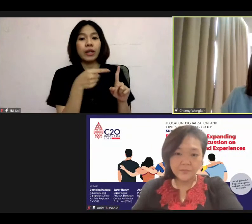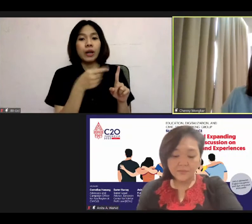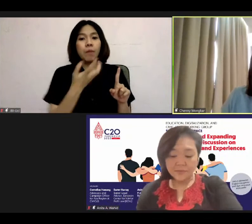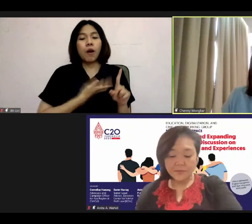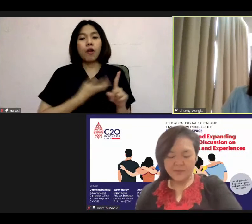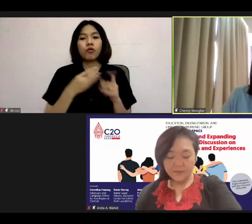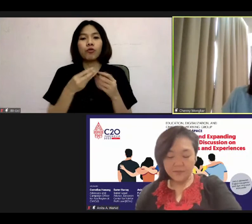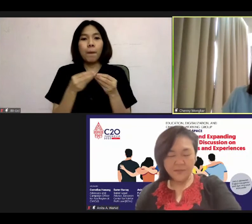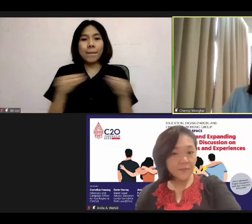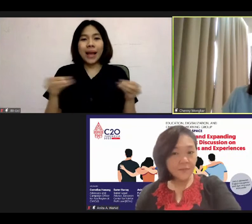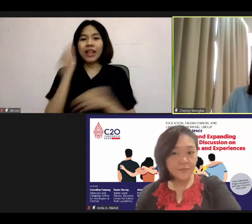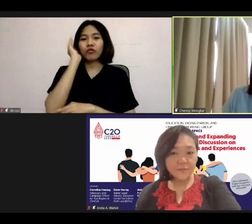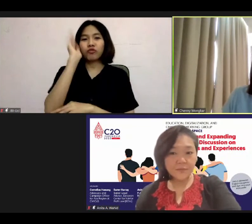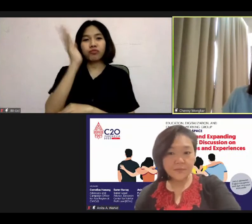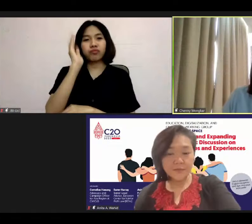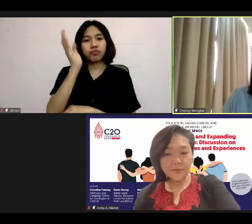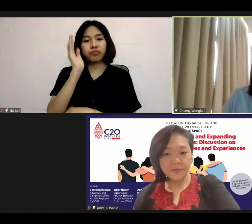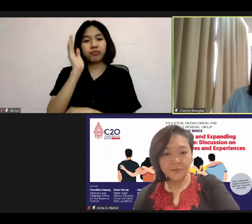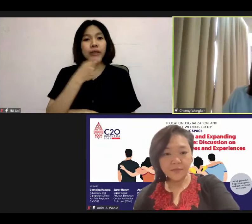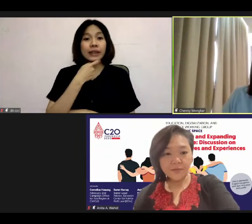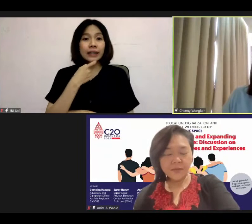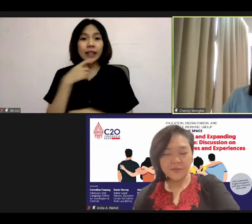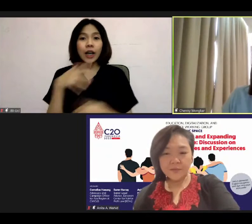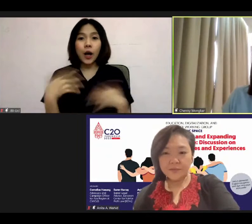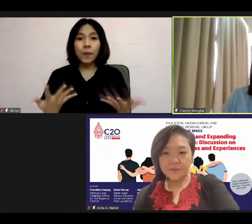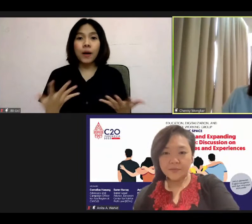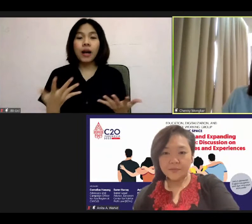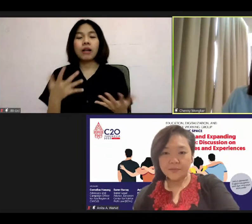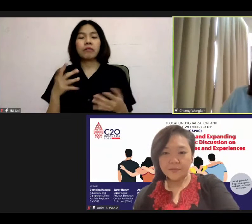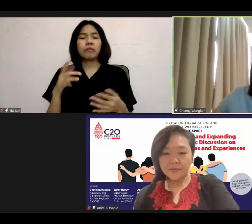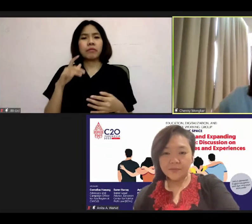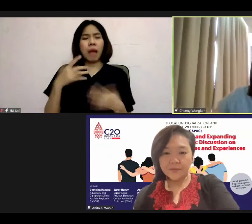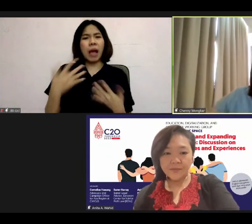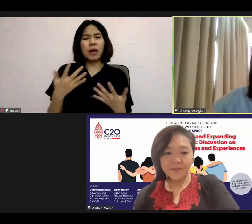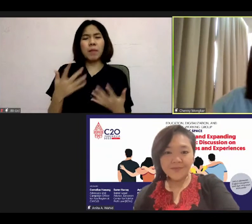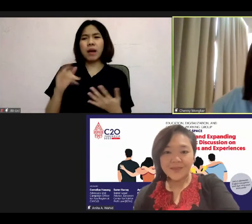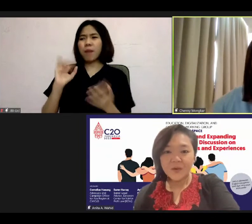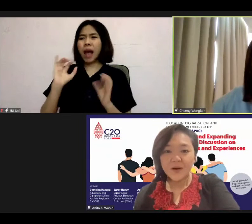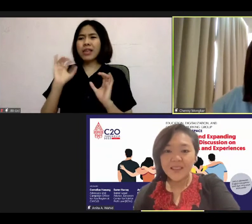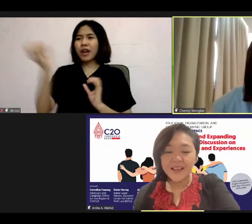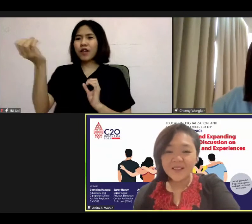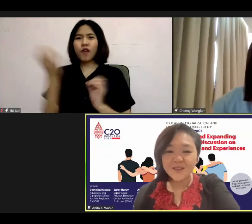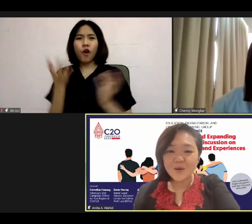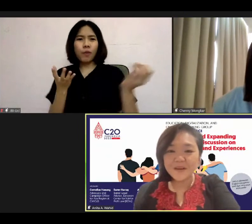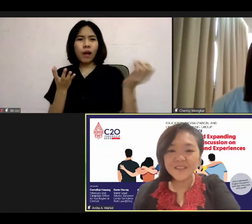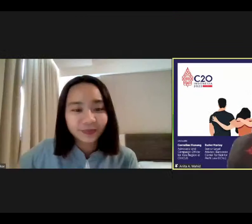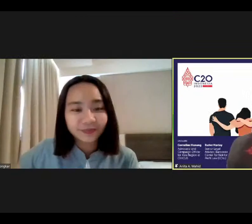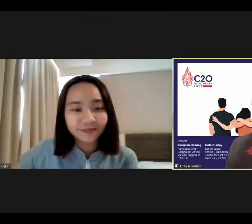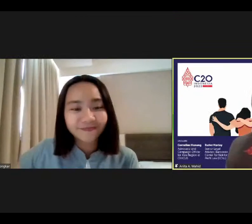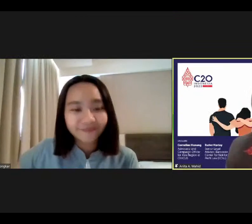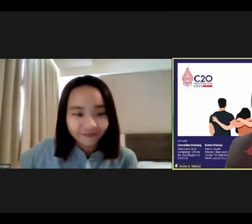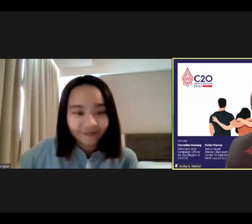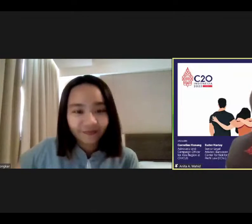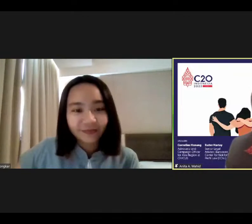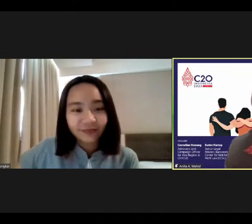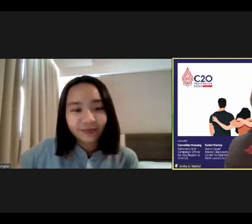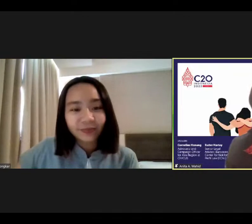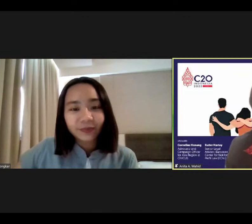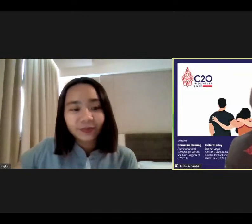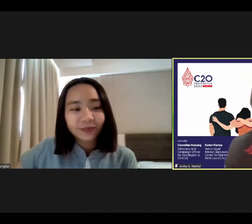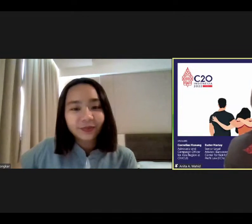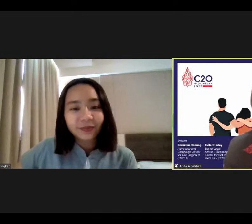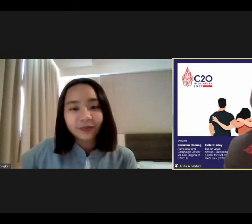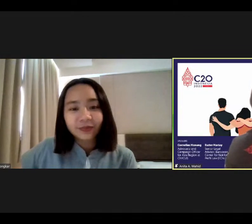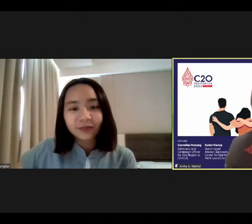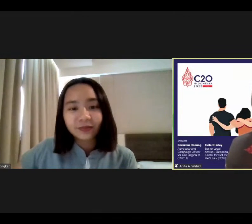also hoax, and also disinformation. Mbak Anita, dipersilahkan. Well, thank you so much, Jenny. Good